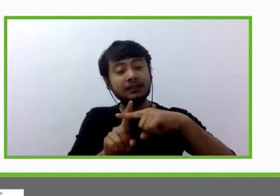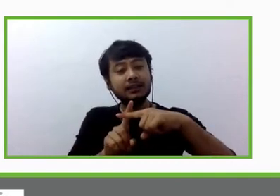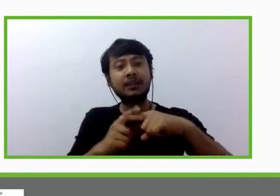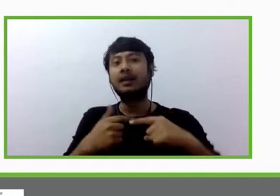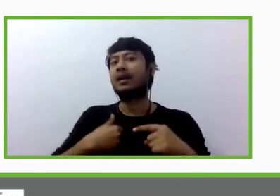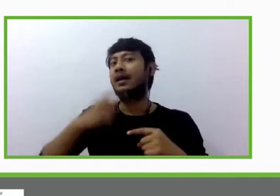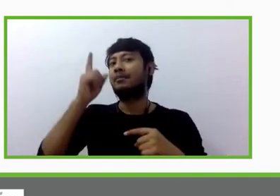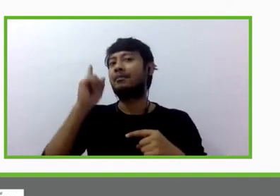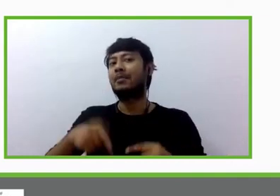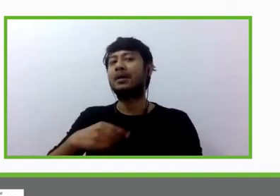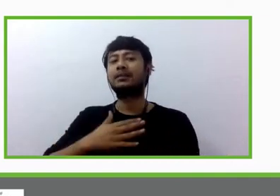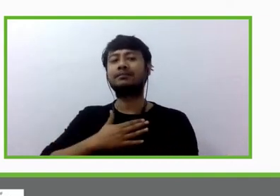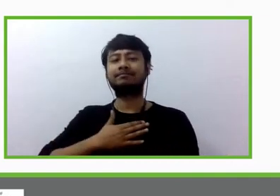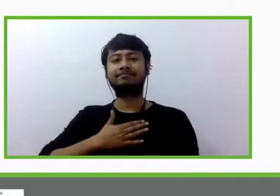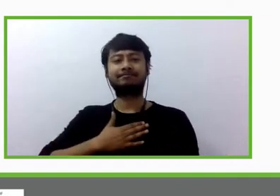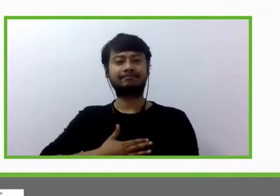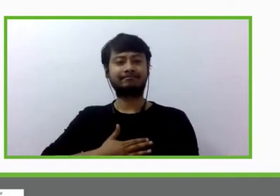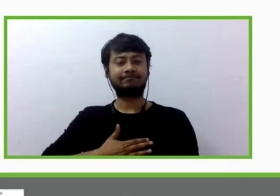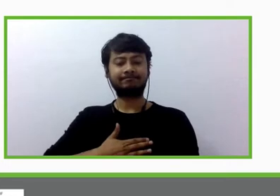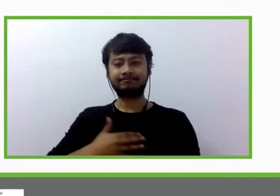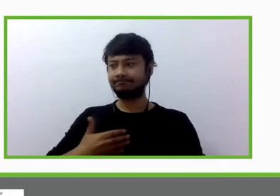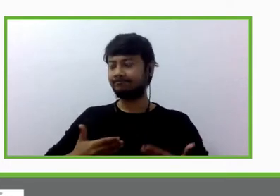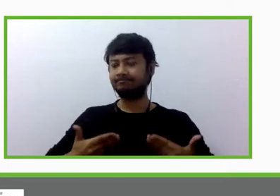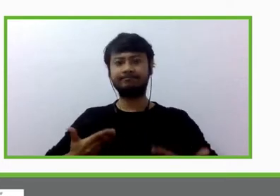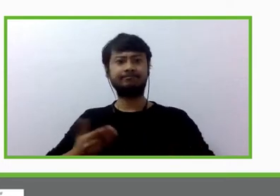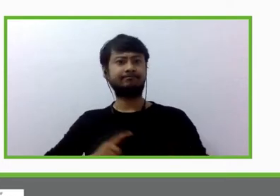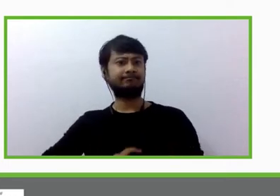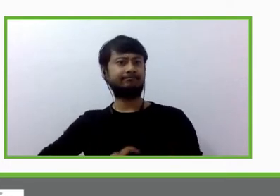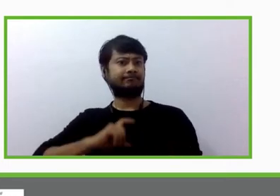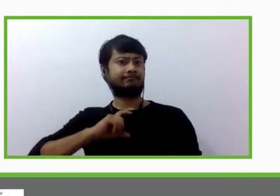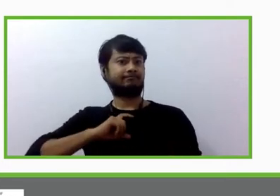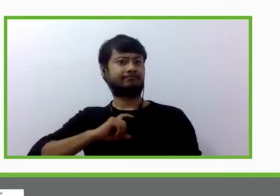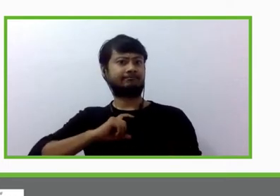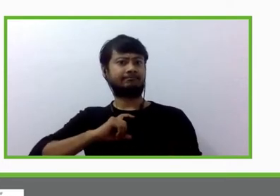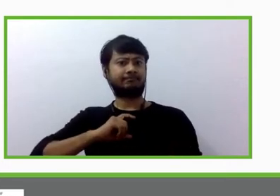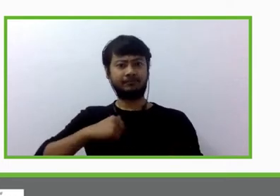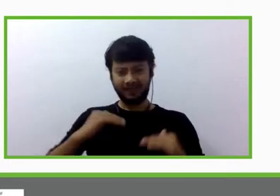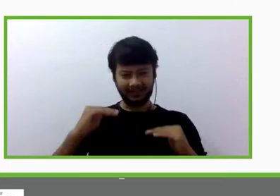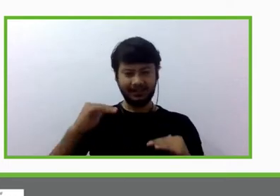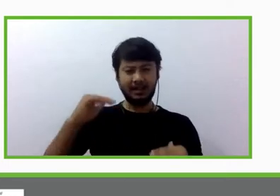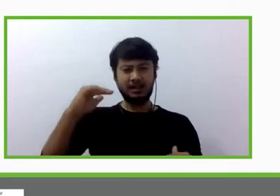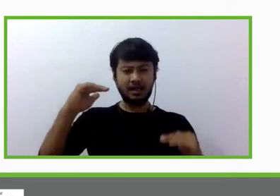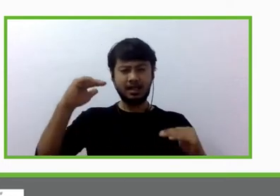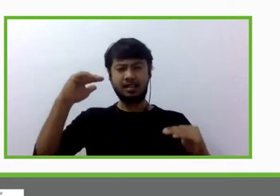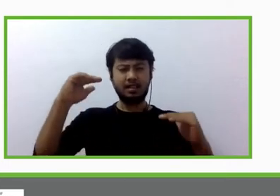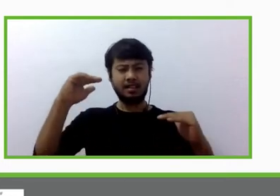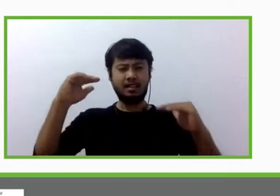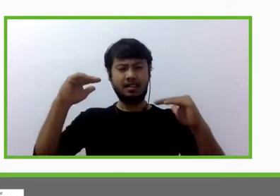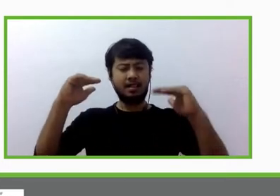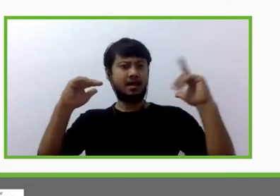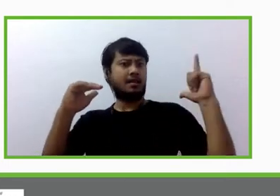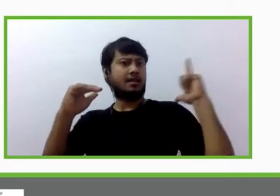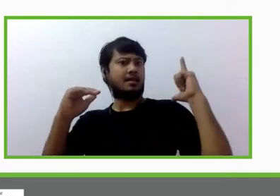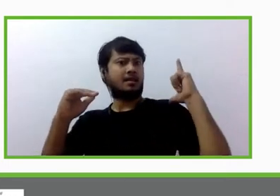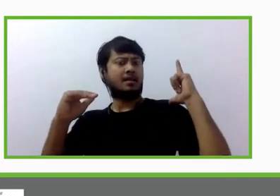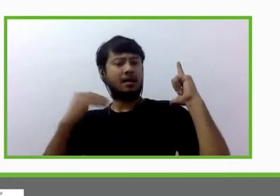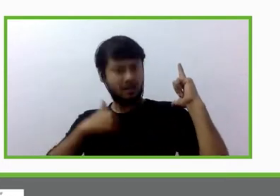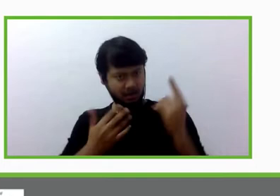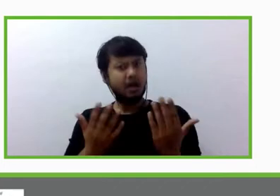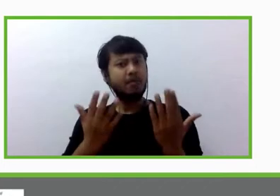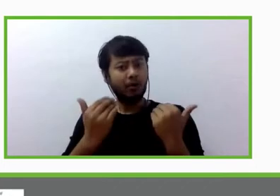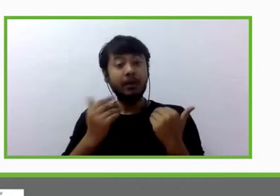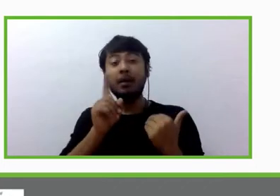or trying to get to a leadership position. How do we position ourselves to have